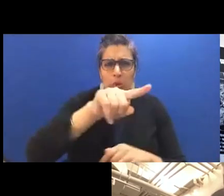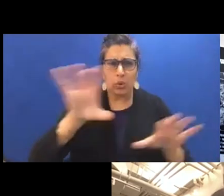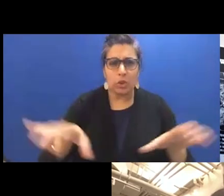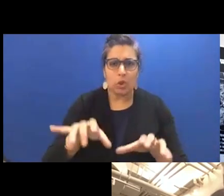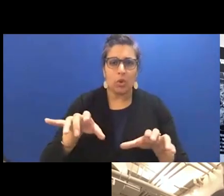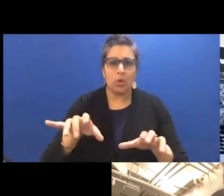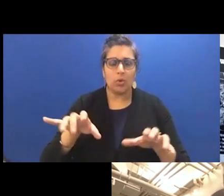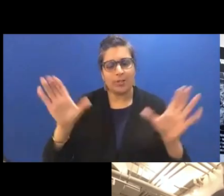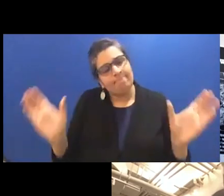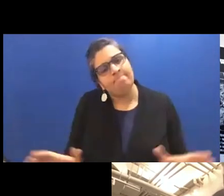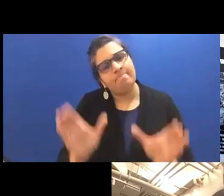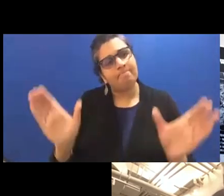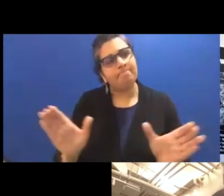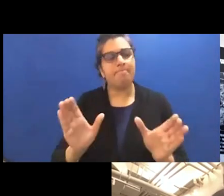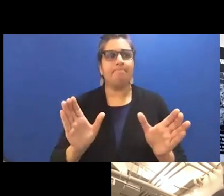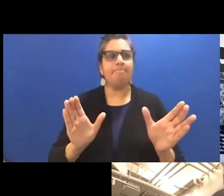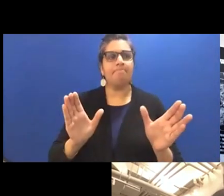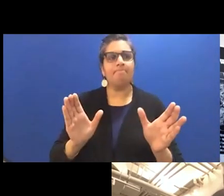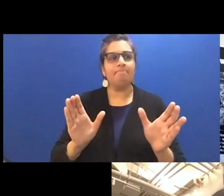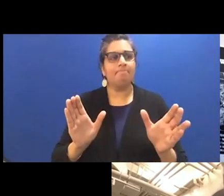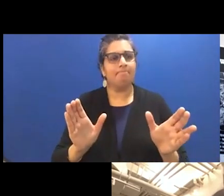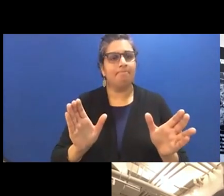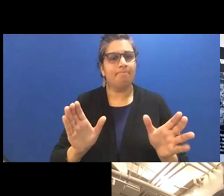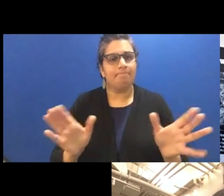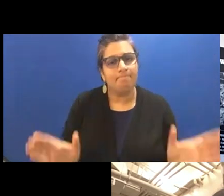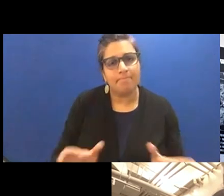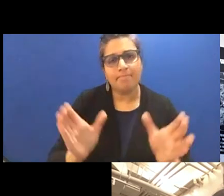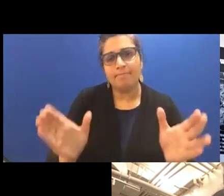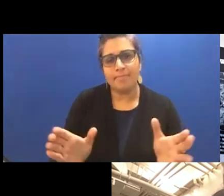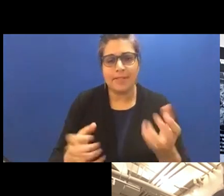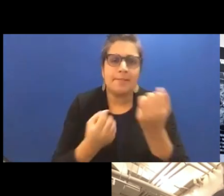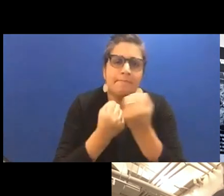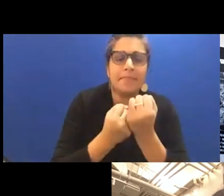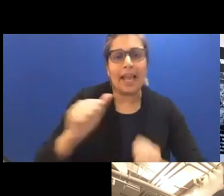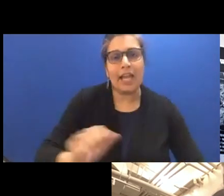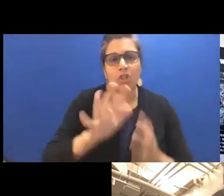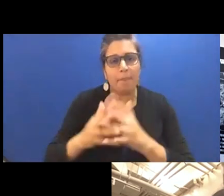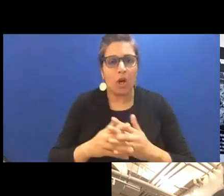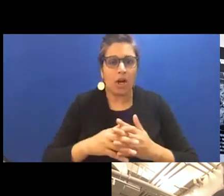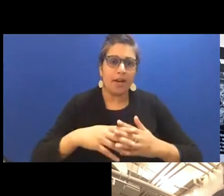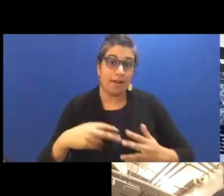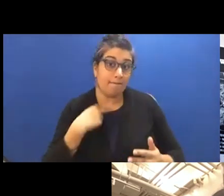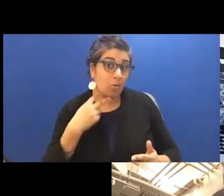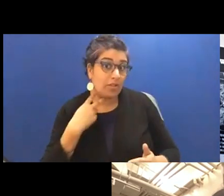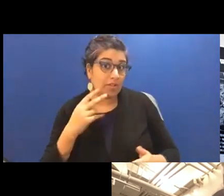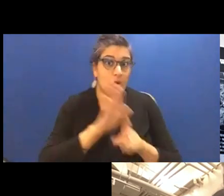to nurture Asian American voices, whether it be your own or other people? So I'm going to start